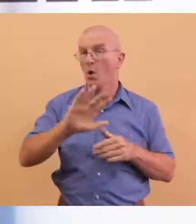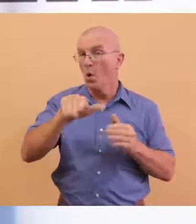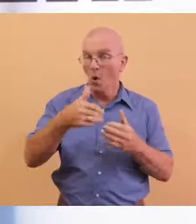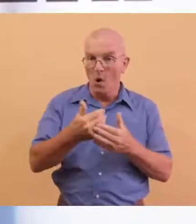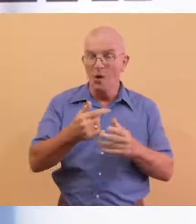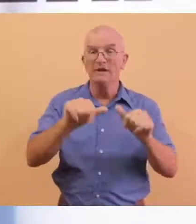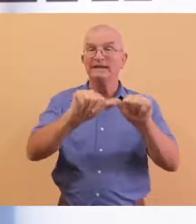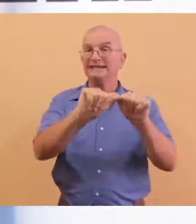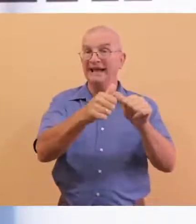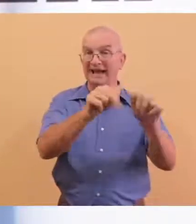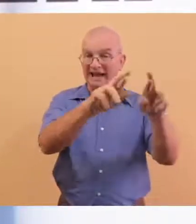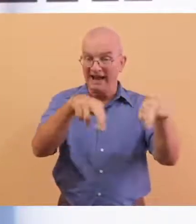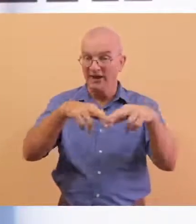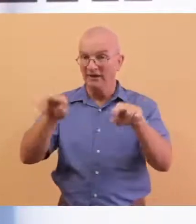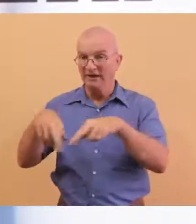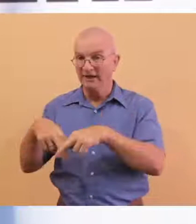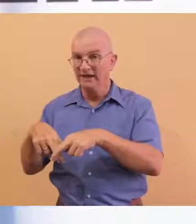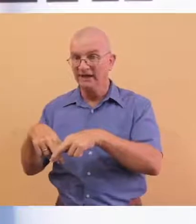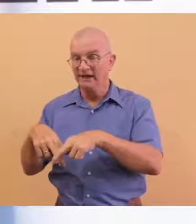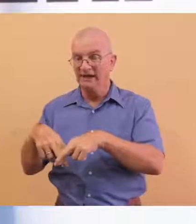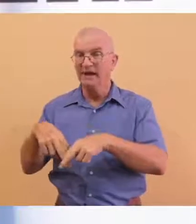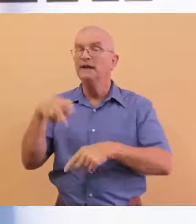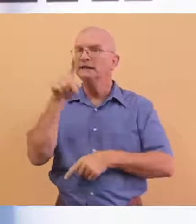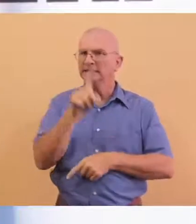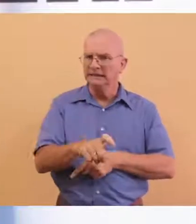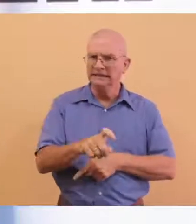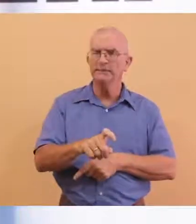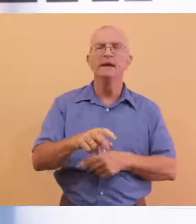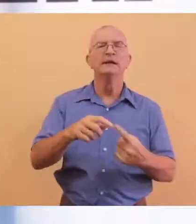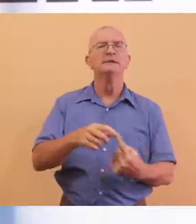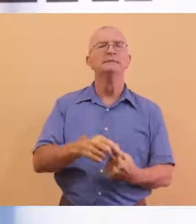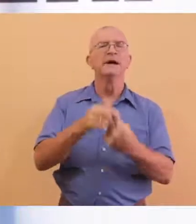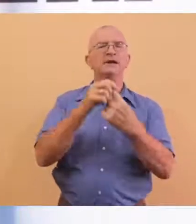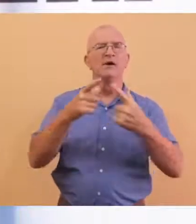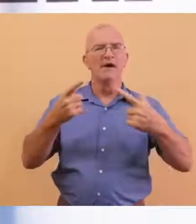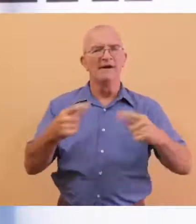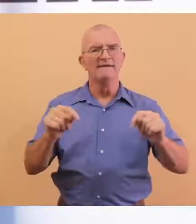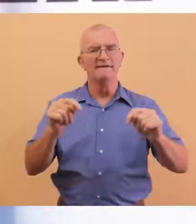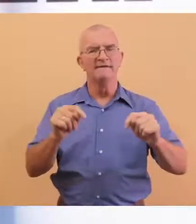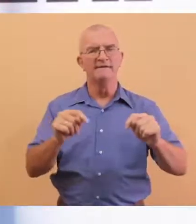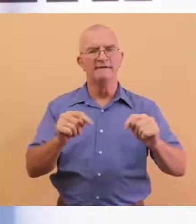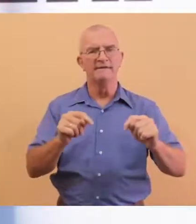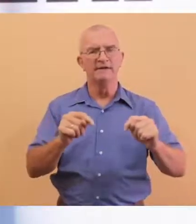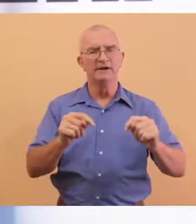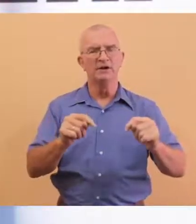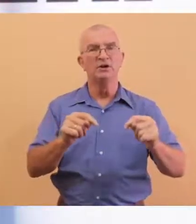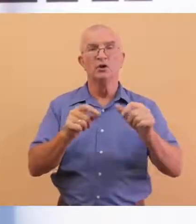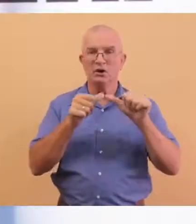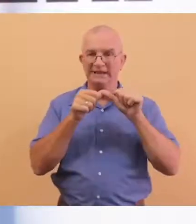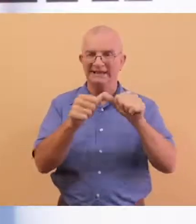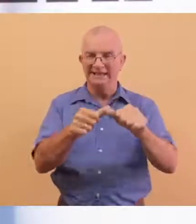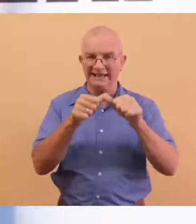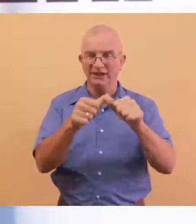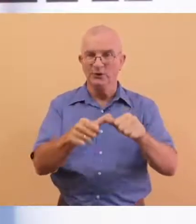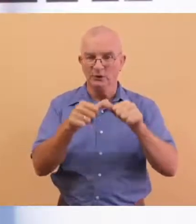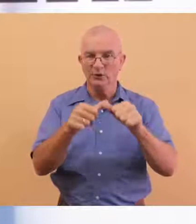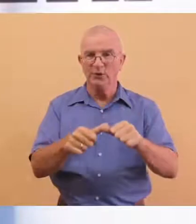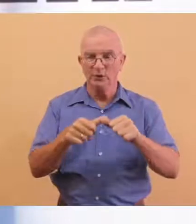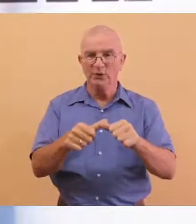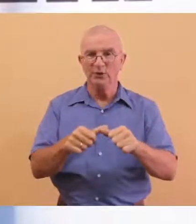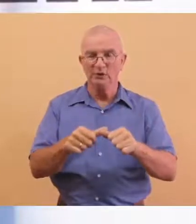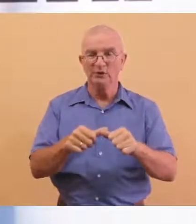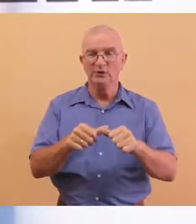all the 10 administrative regions, need to make this special effort to continue to play a part